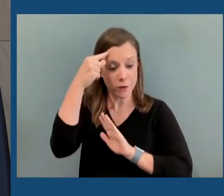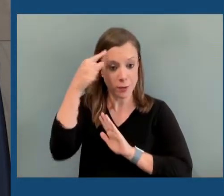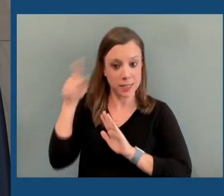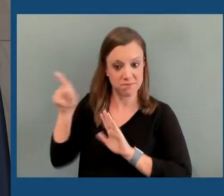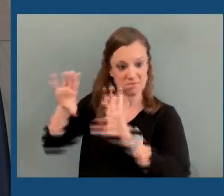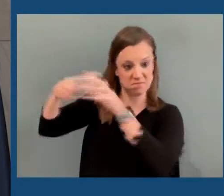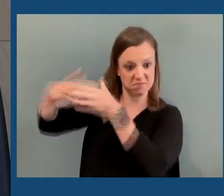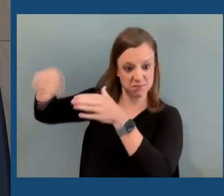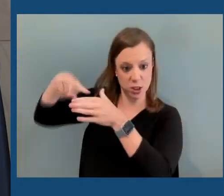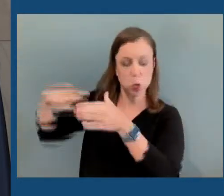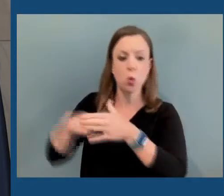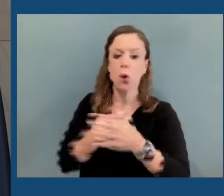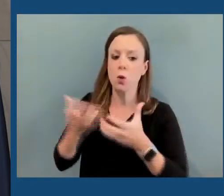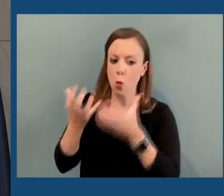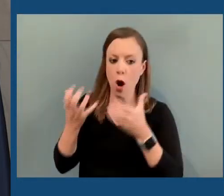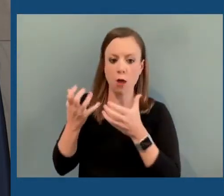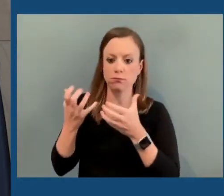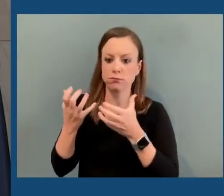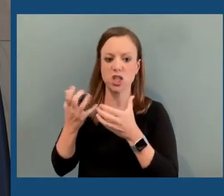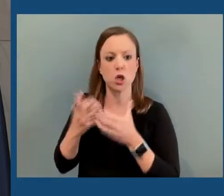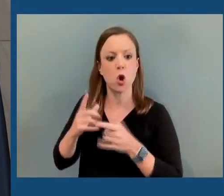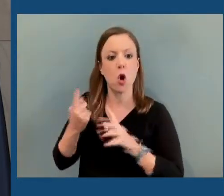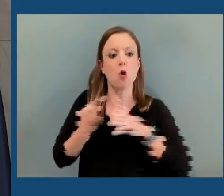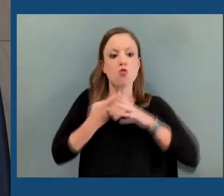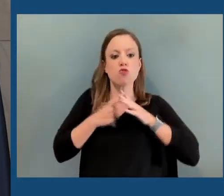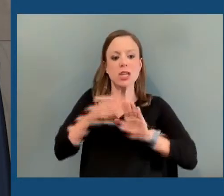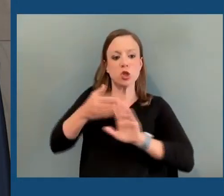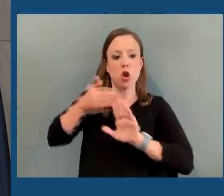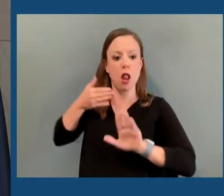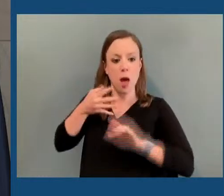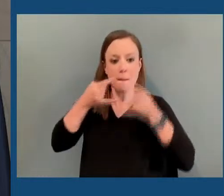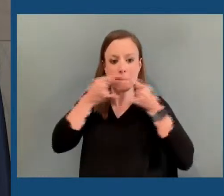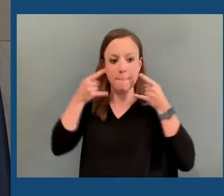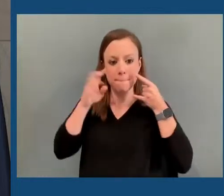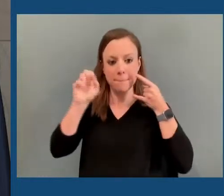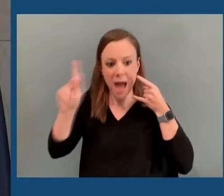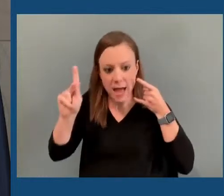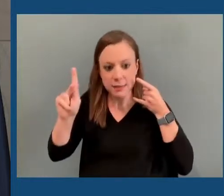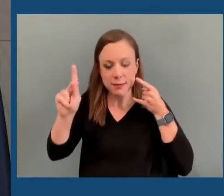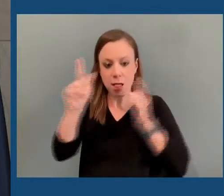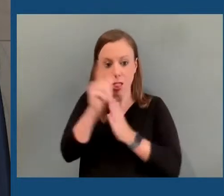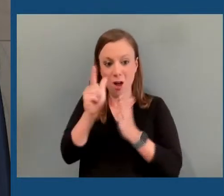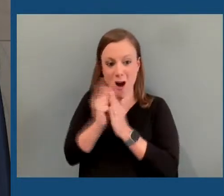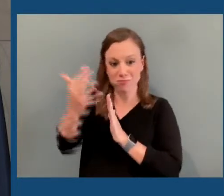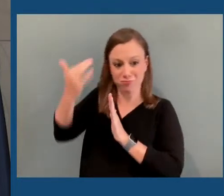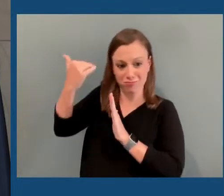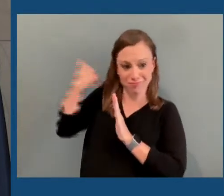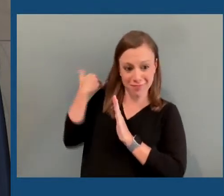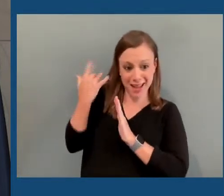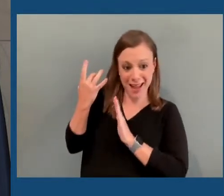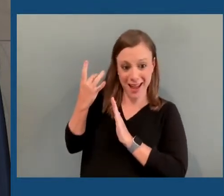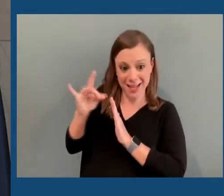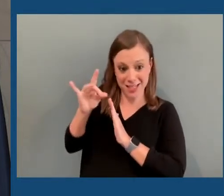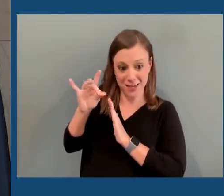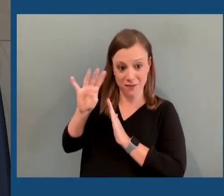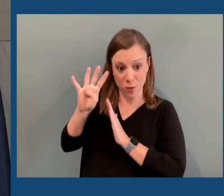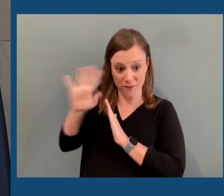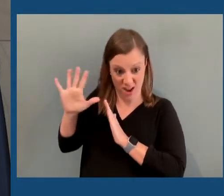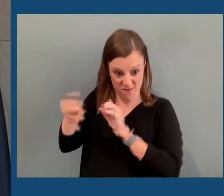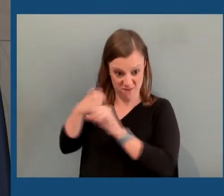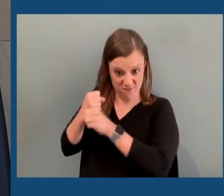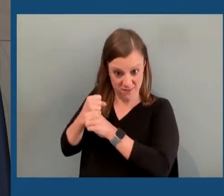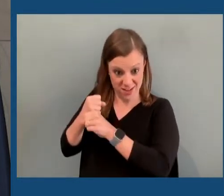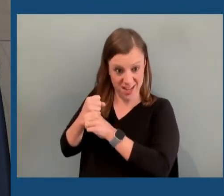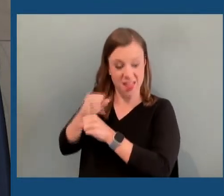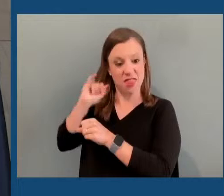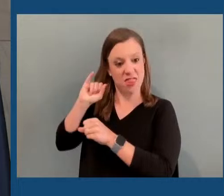again, the original mask law goes back to, I think, 1845, put in place to thwart the